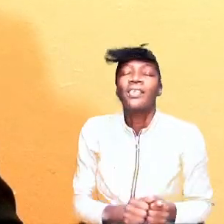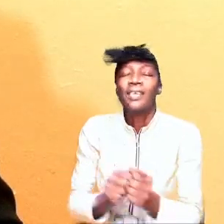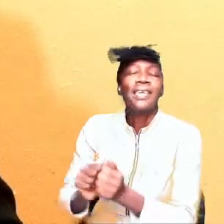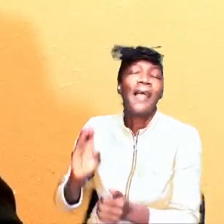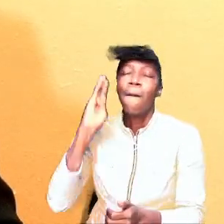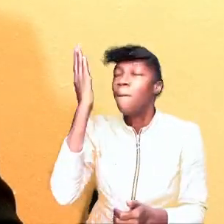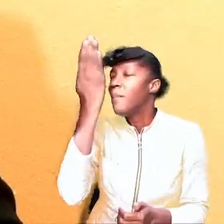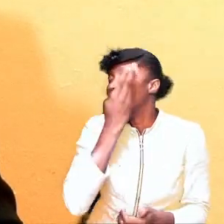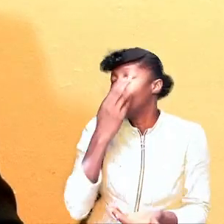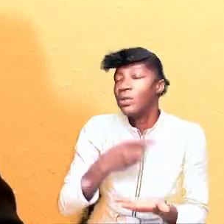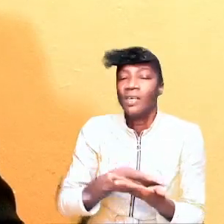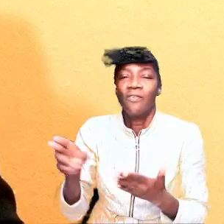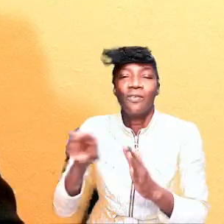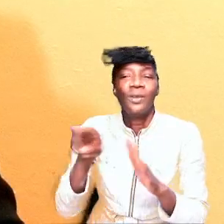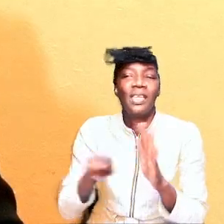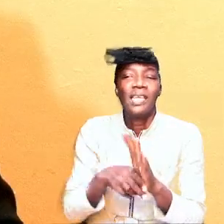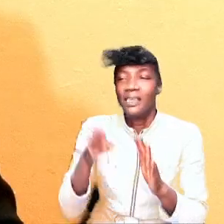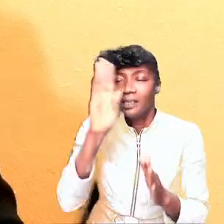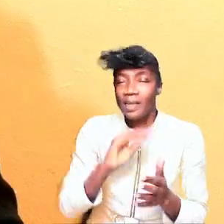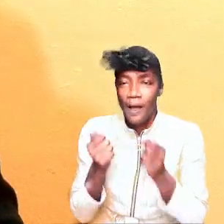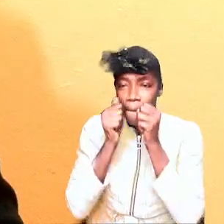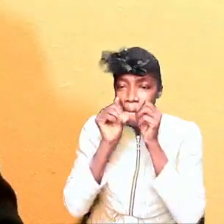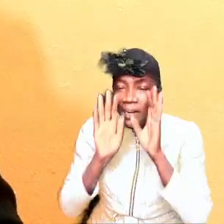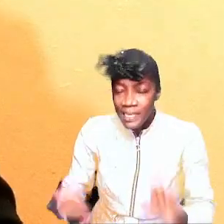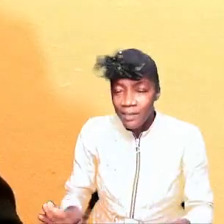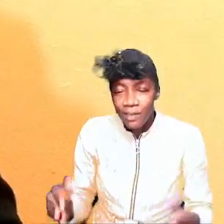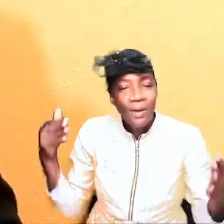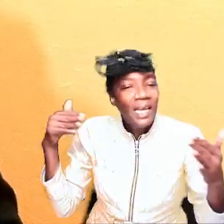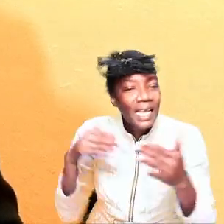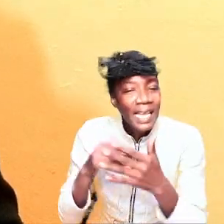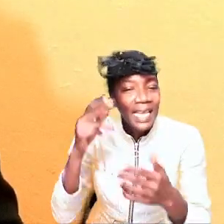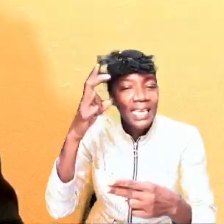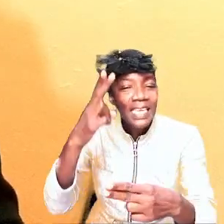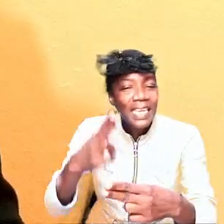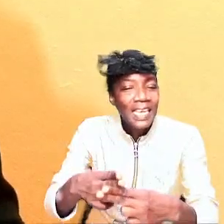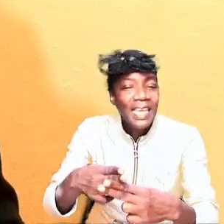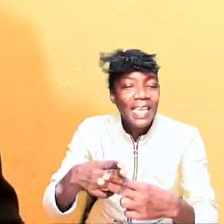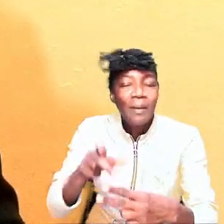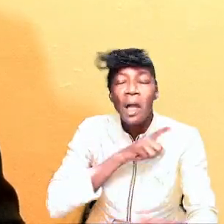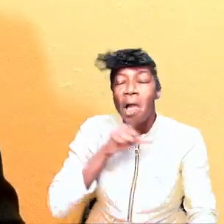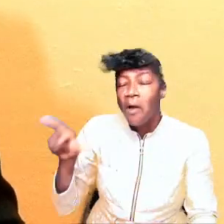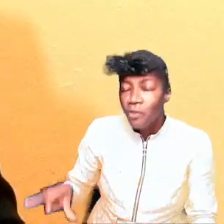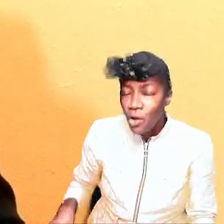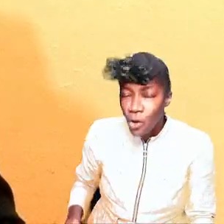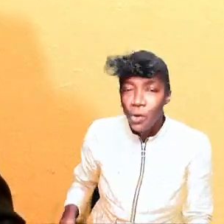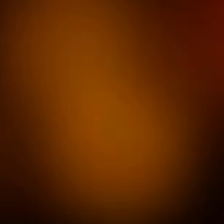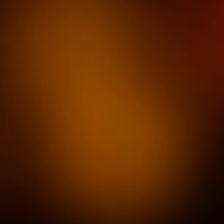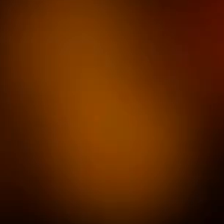of holiness. God bless you again in the name of the Lord.